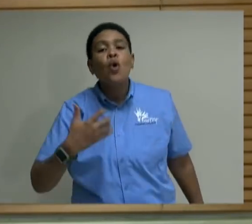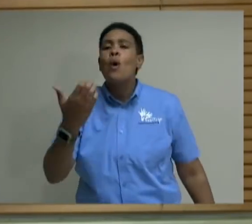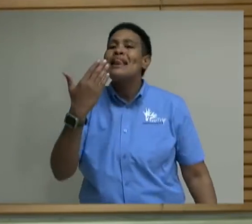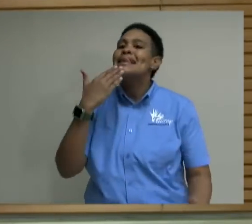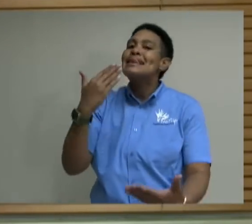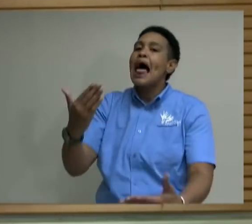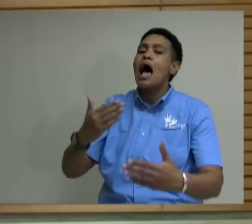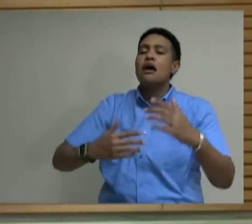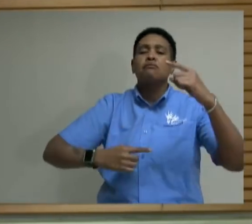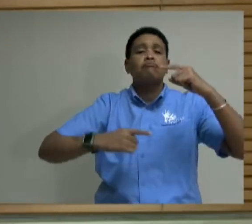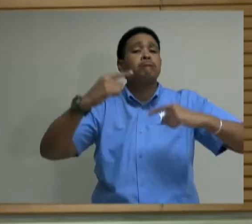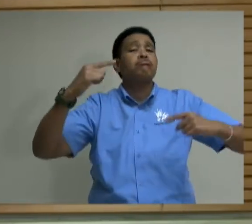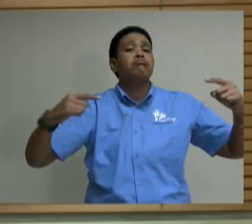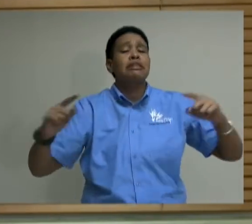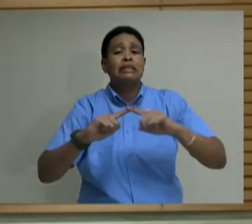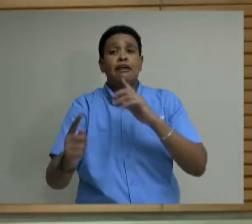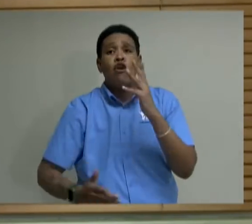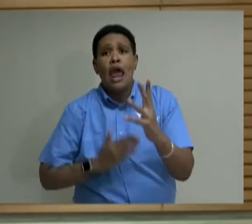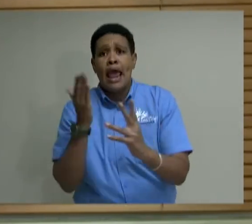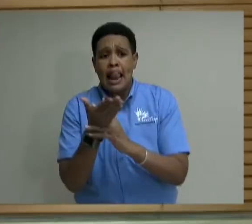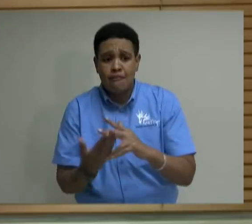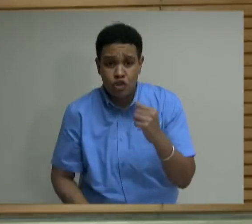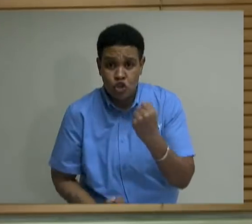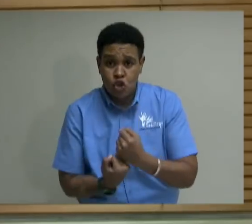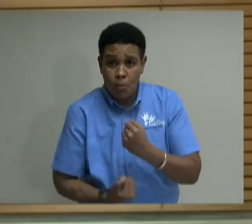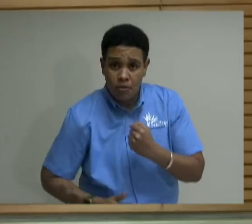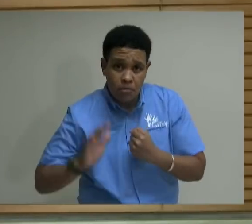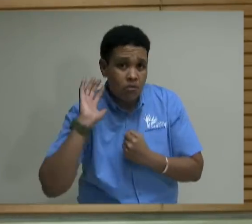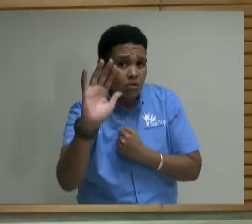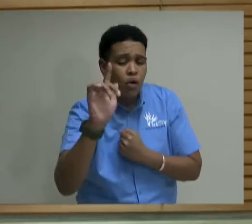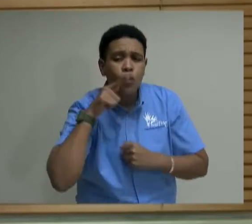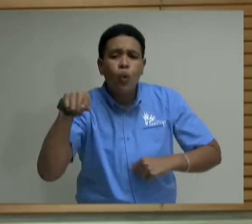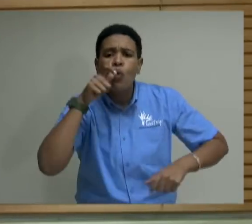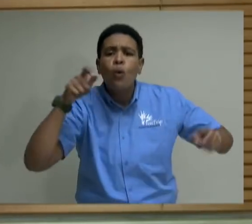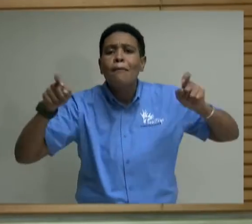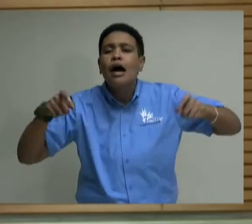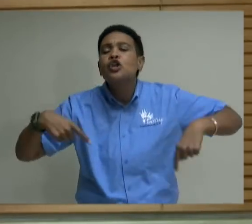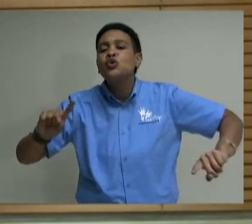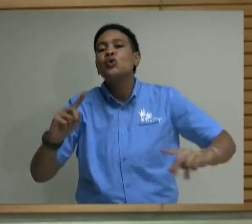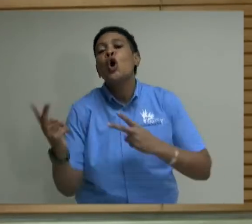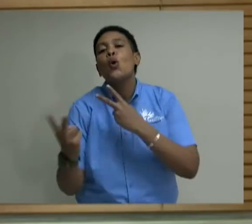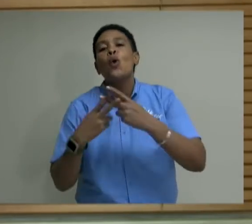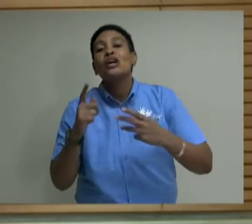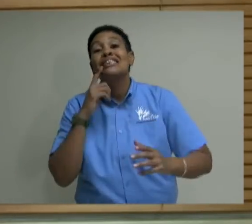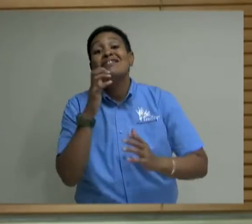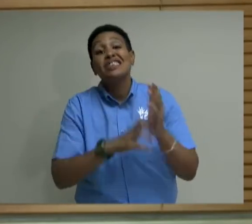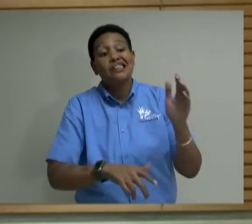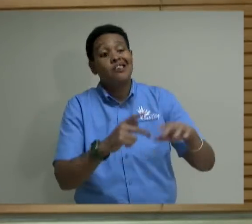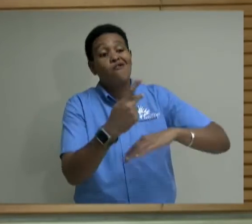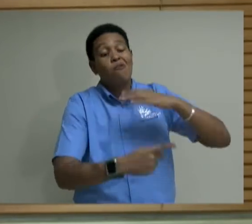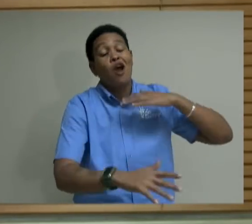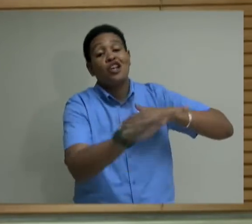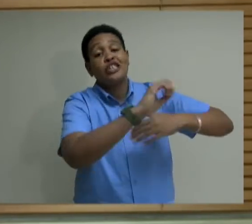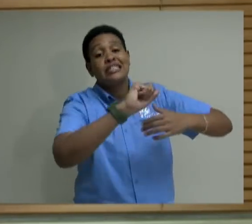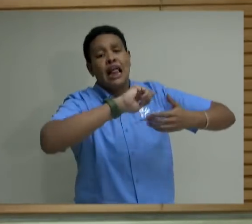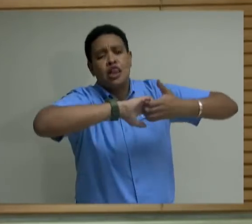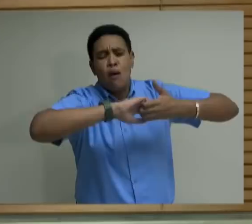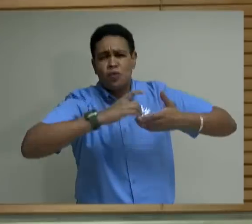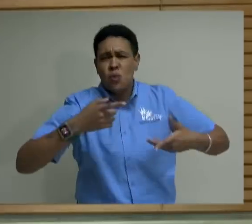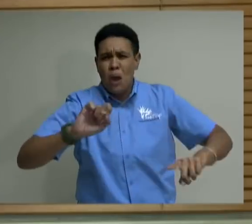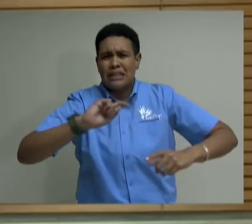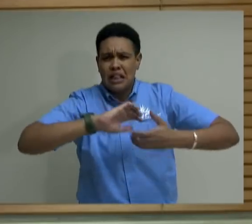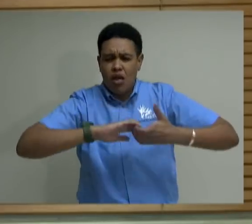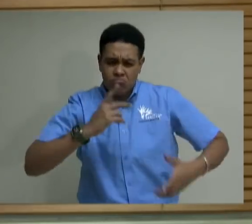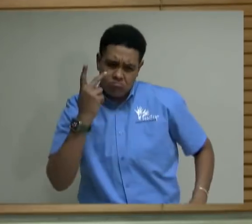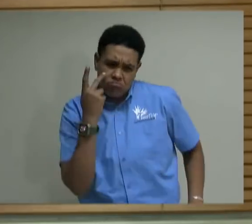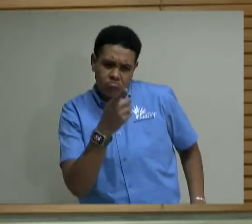a range of interventions conducted, or those who managed the interventions during the quarantine of sections of the parish. While St. Thomas